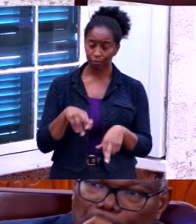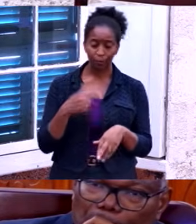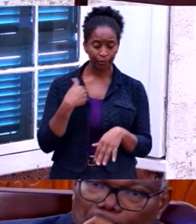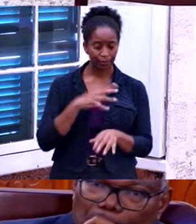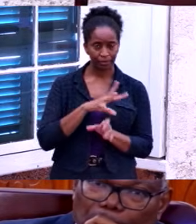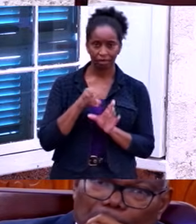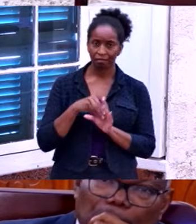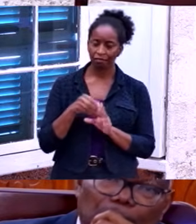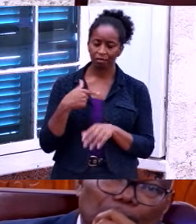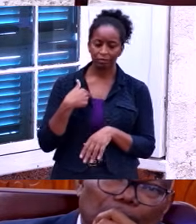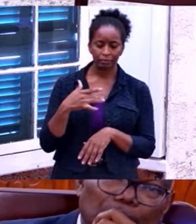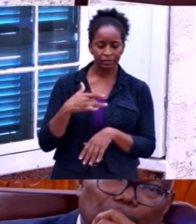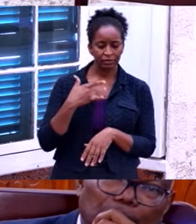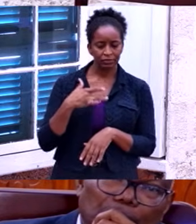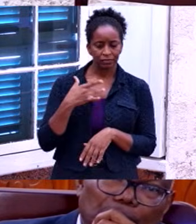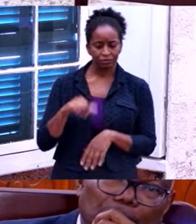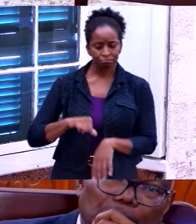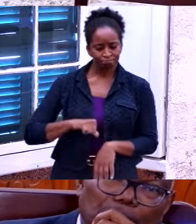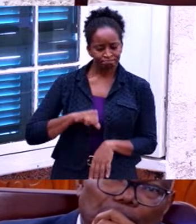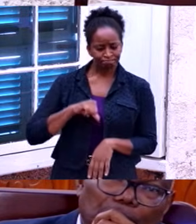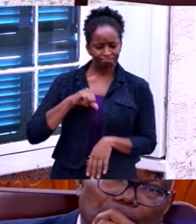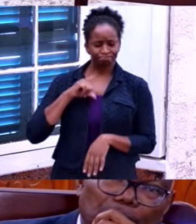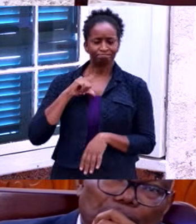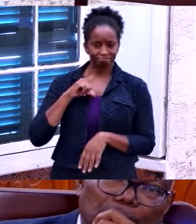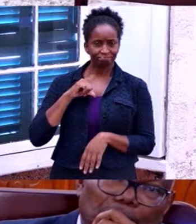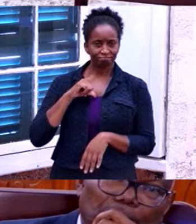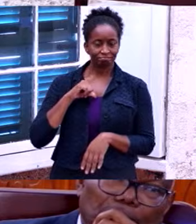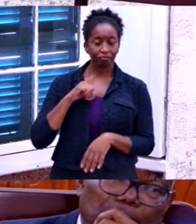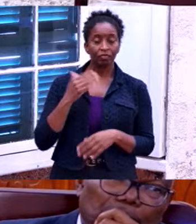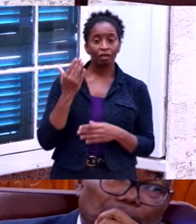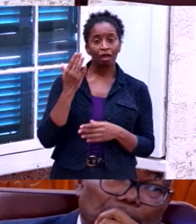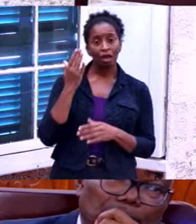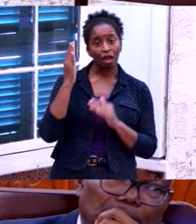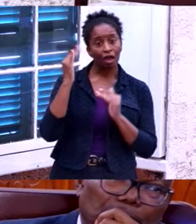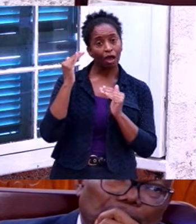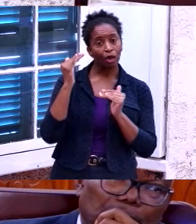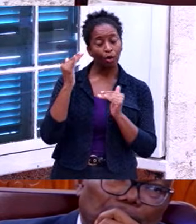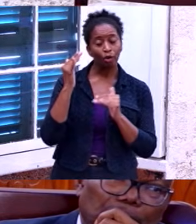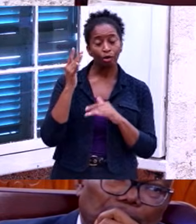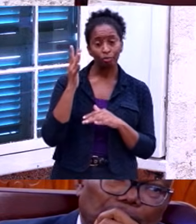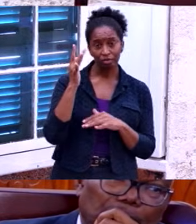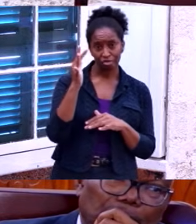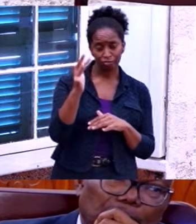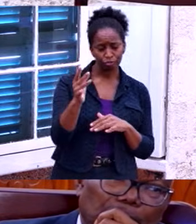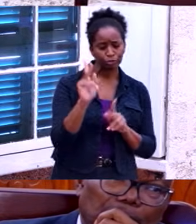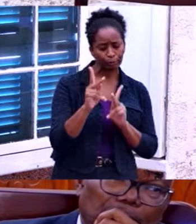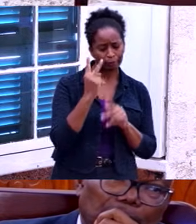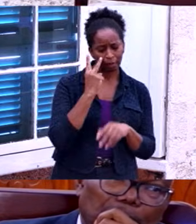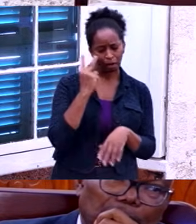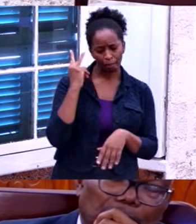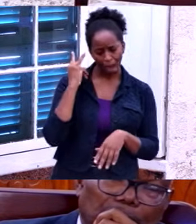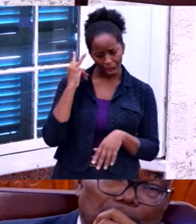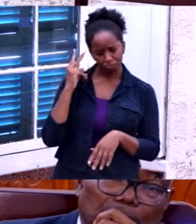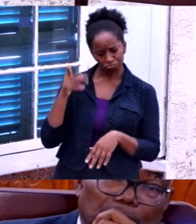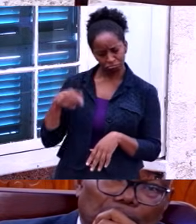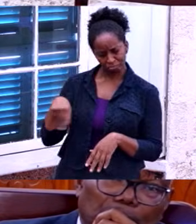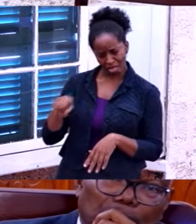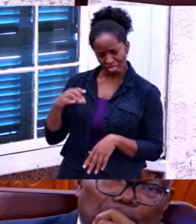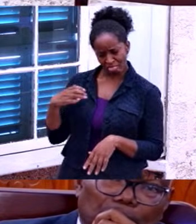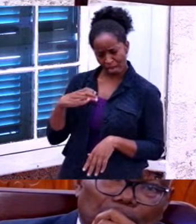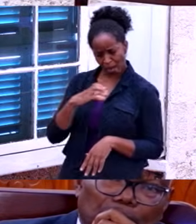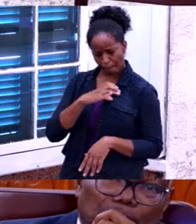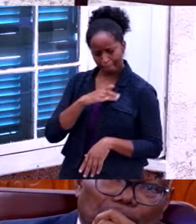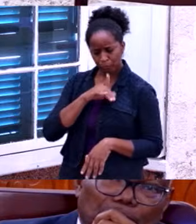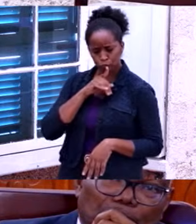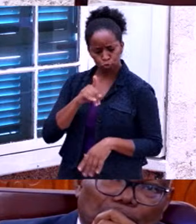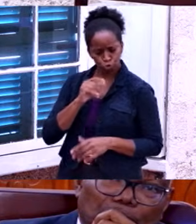in time, people will come to see that we really did give it our best and that the recommendations we have made